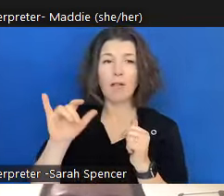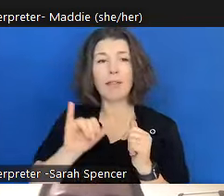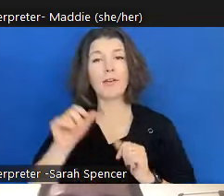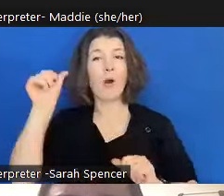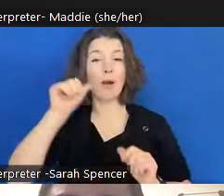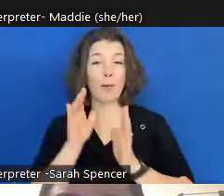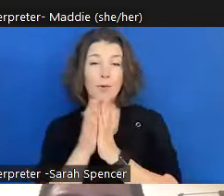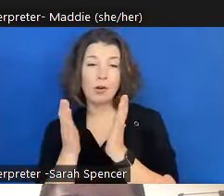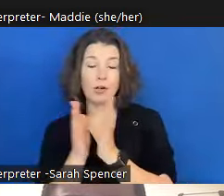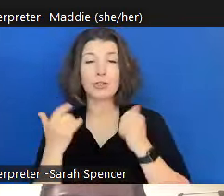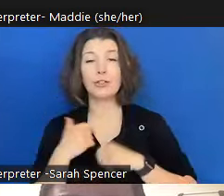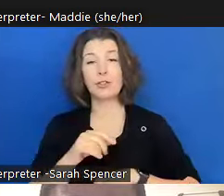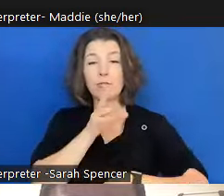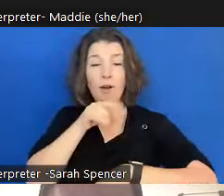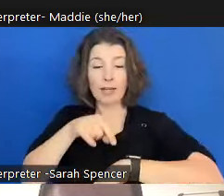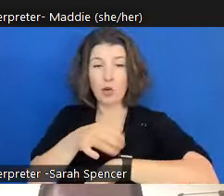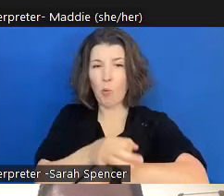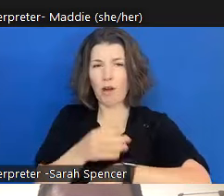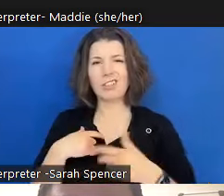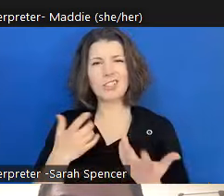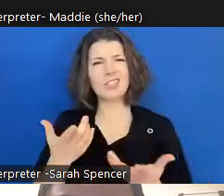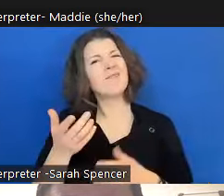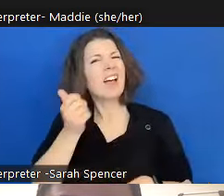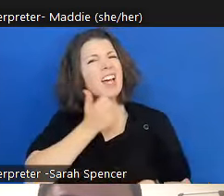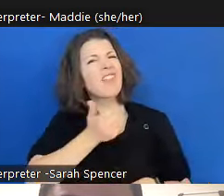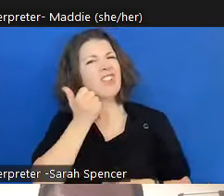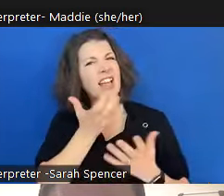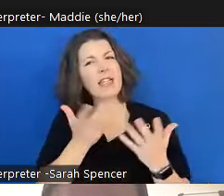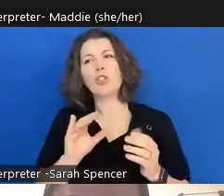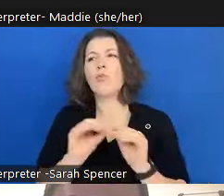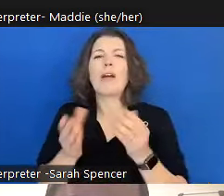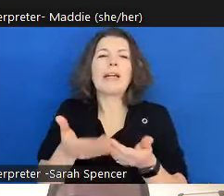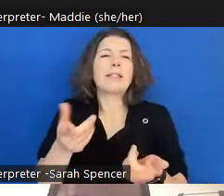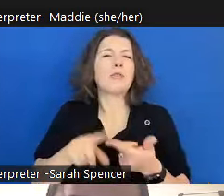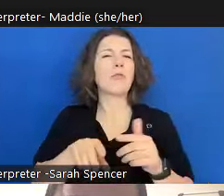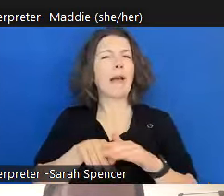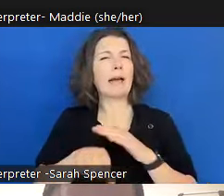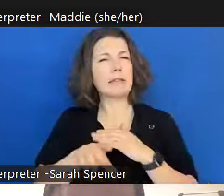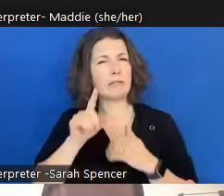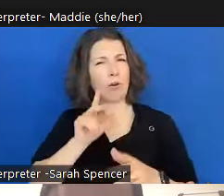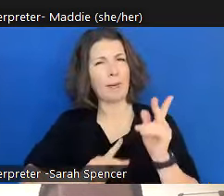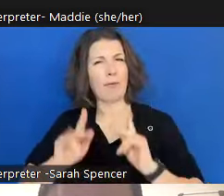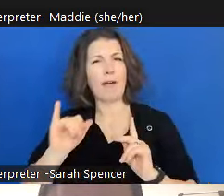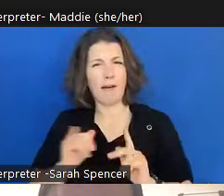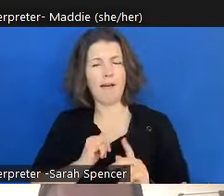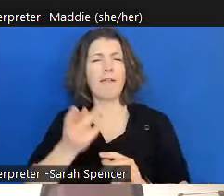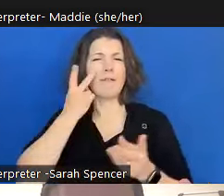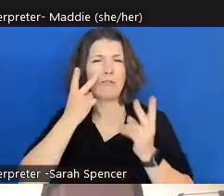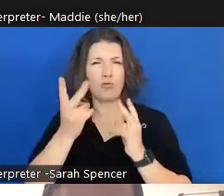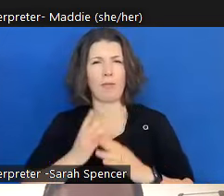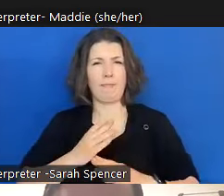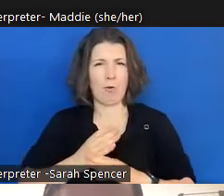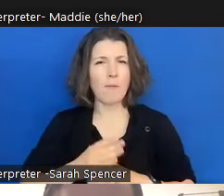watches, and basically everyday items that are just easier to use for visually impaired patients.